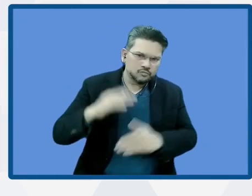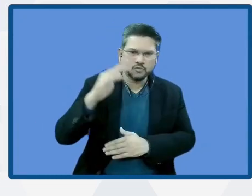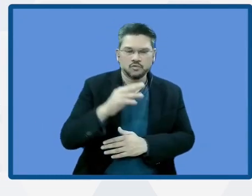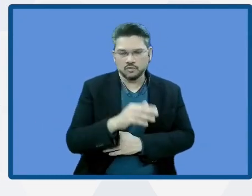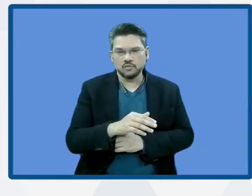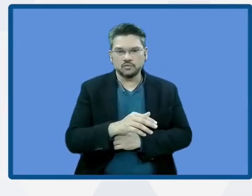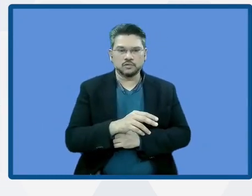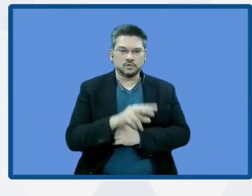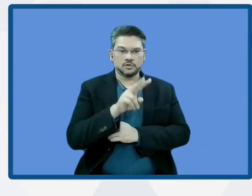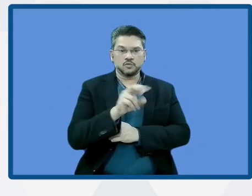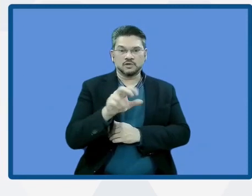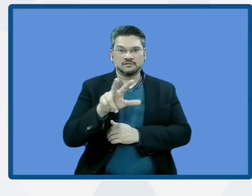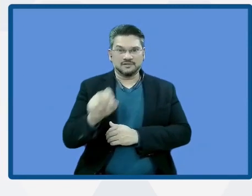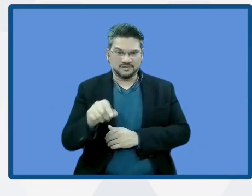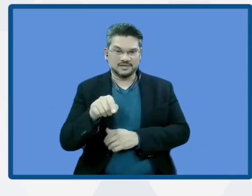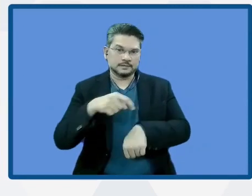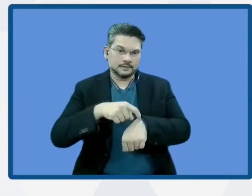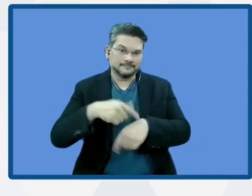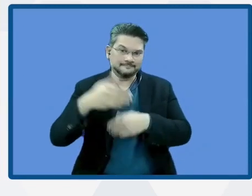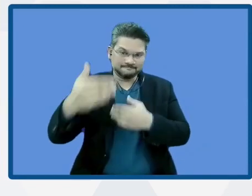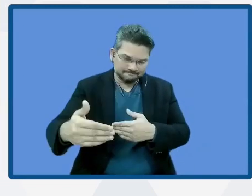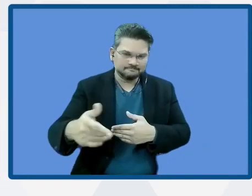and intensity of